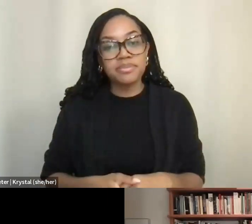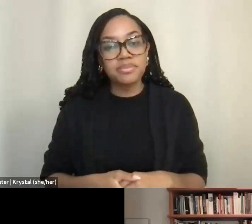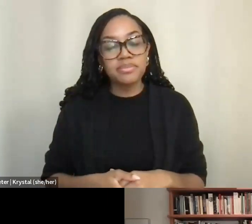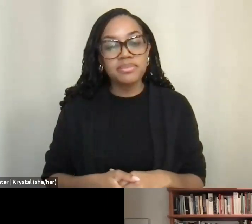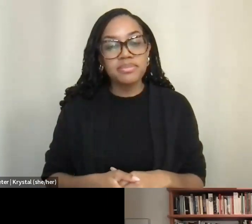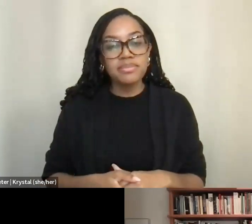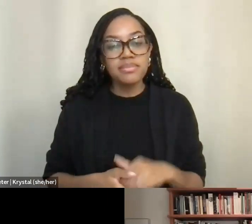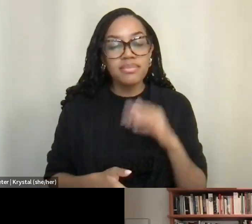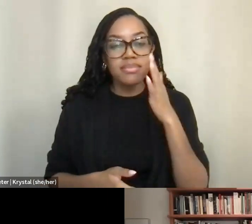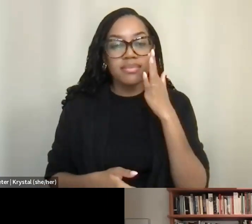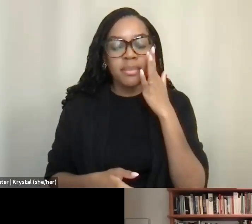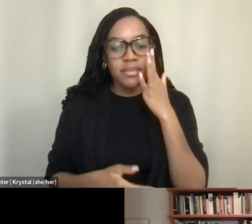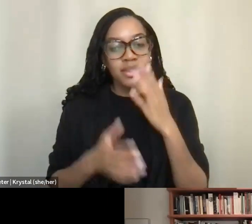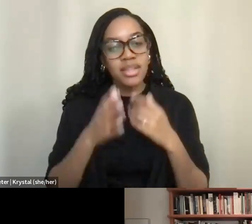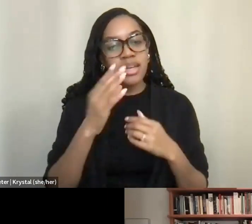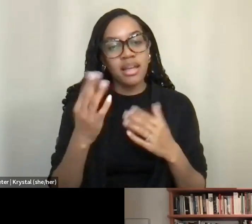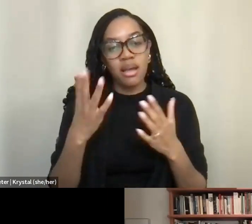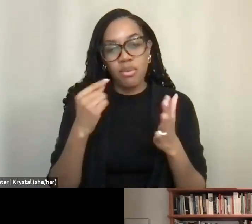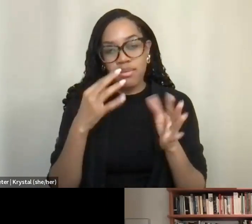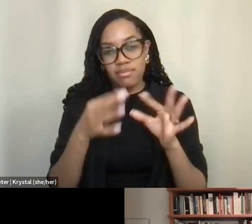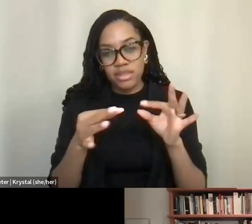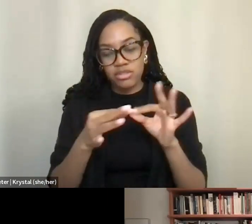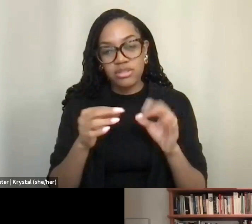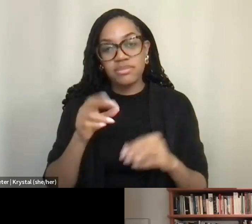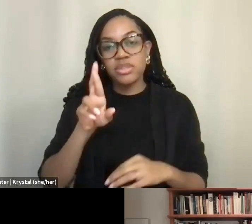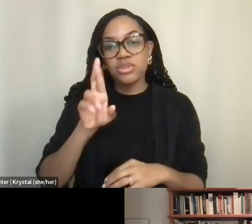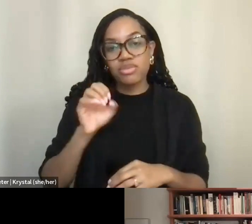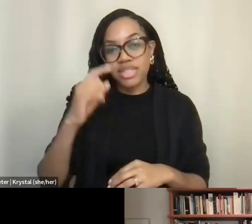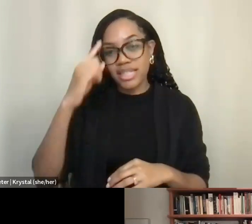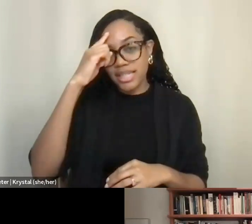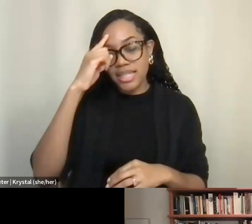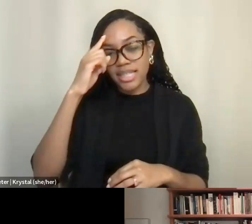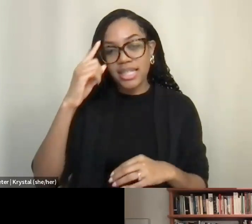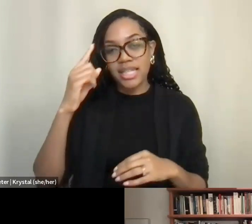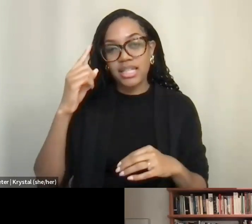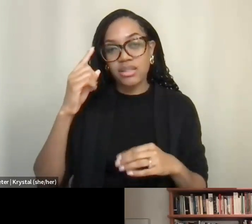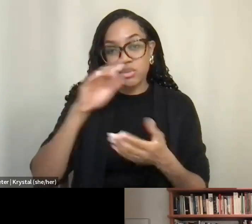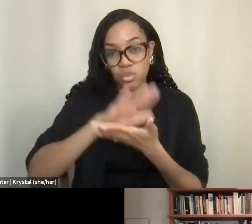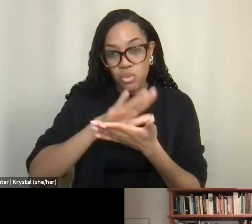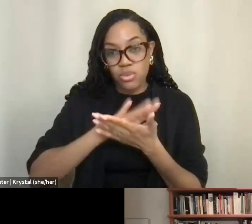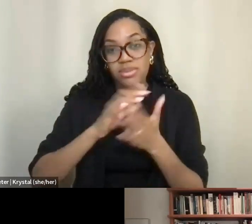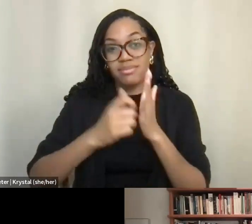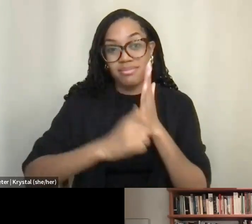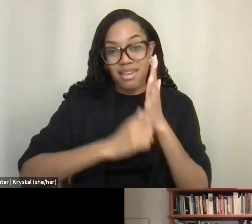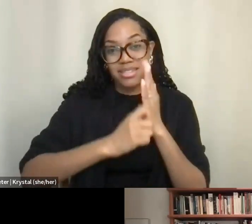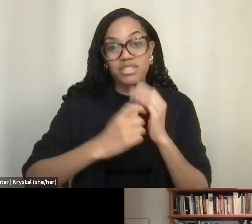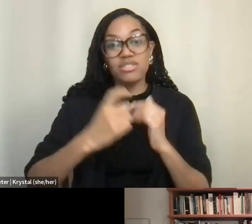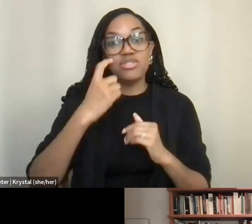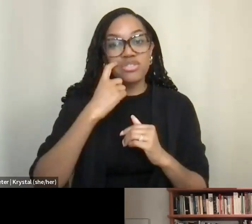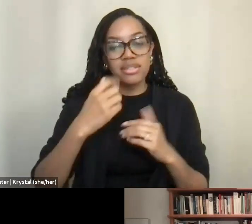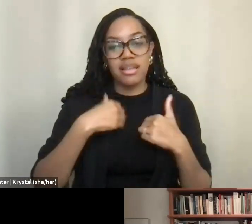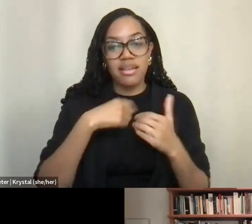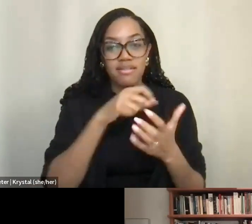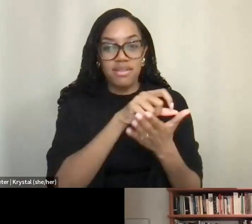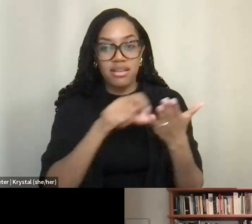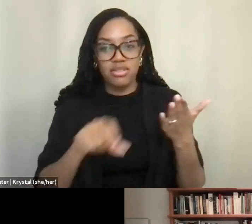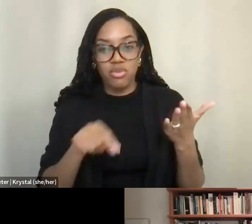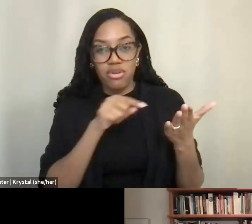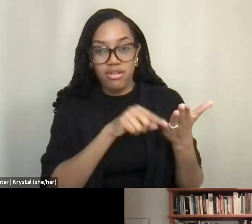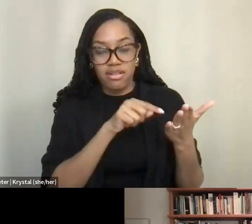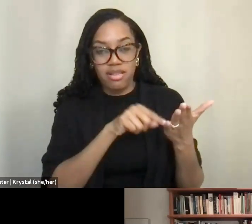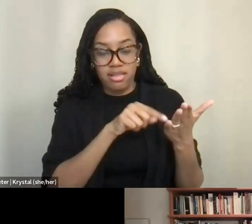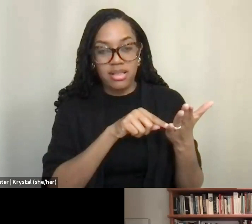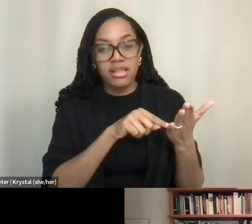And I also just wanted to point out that Rethinking Schools magazine just had an editorial